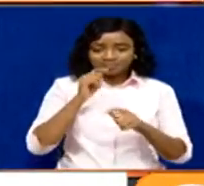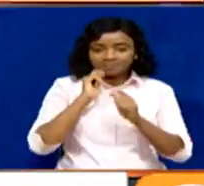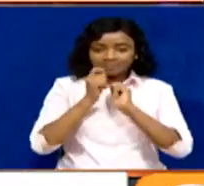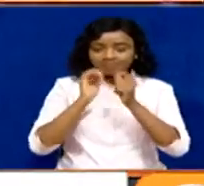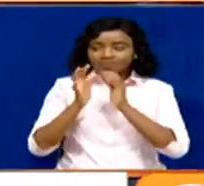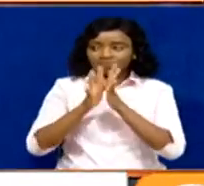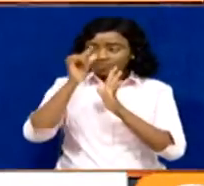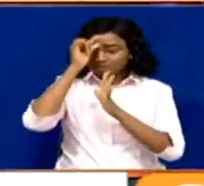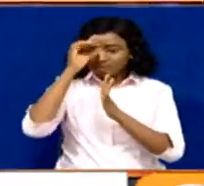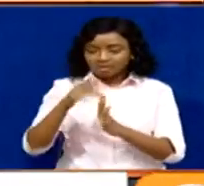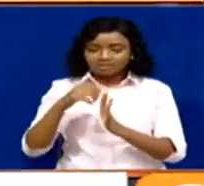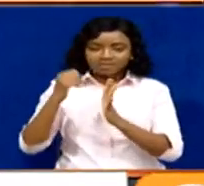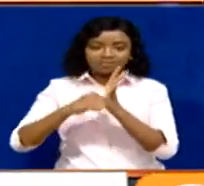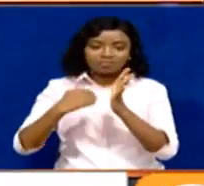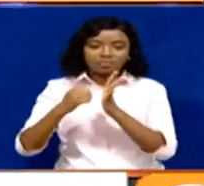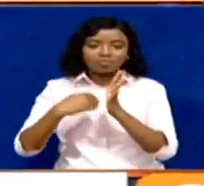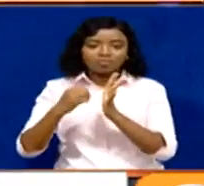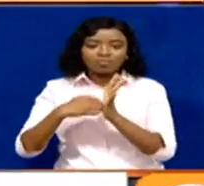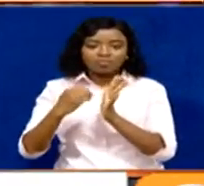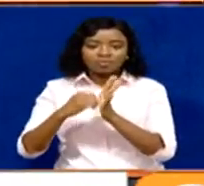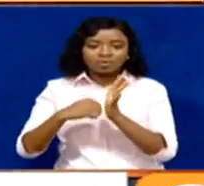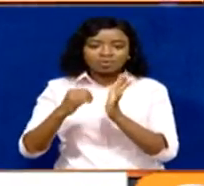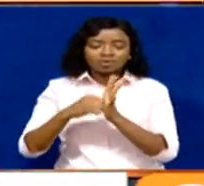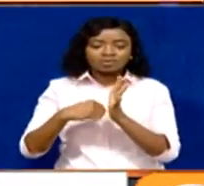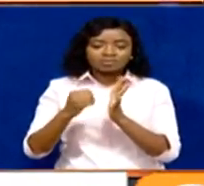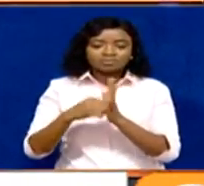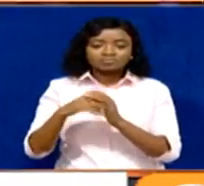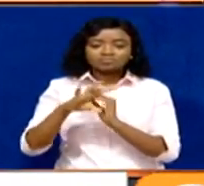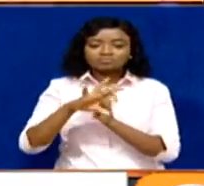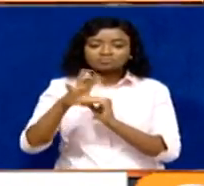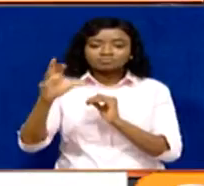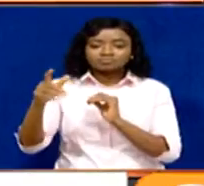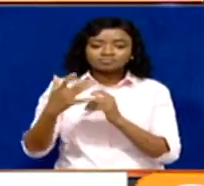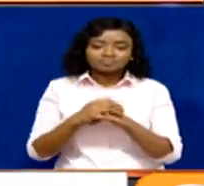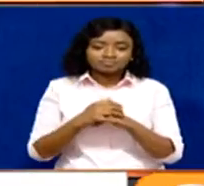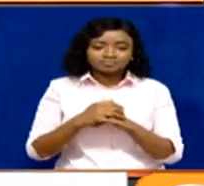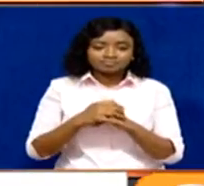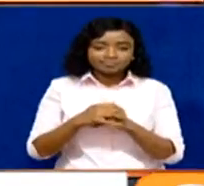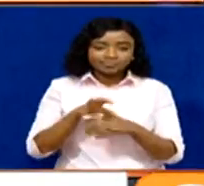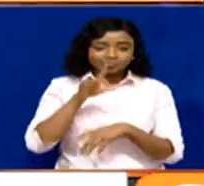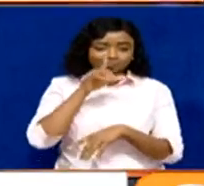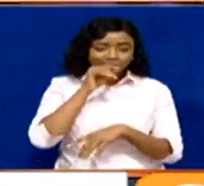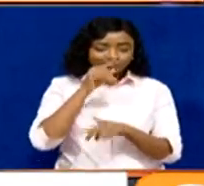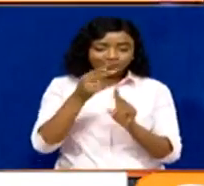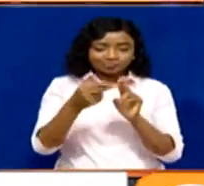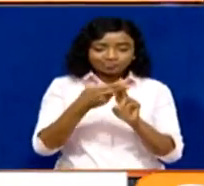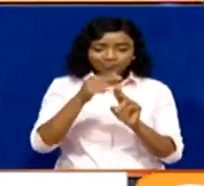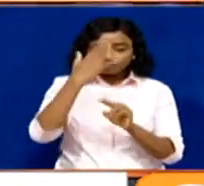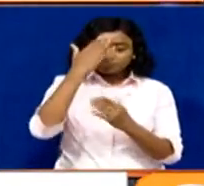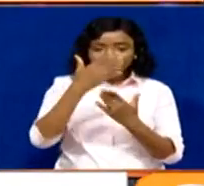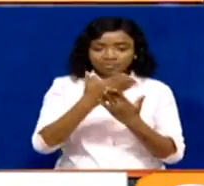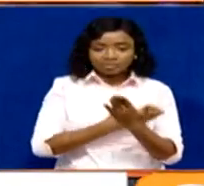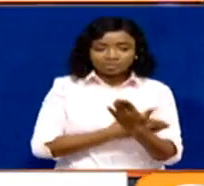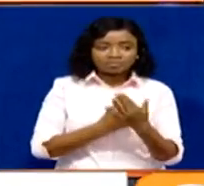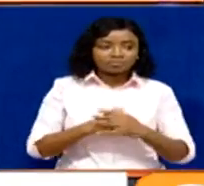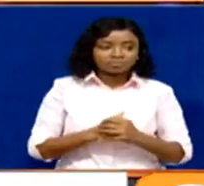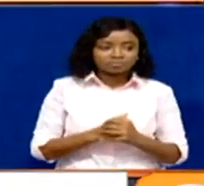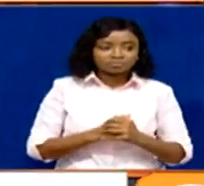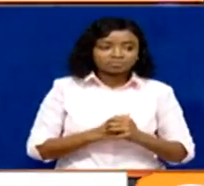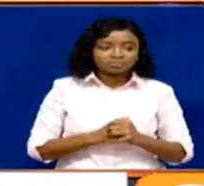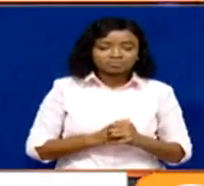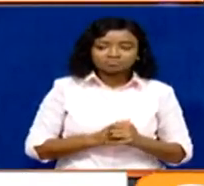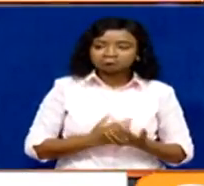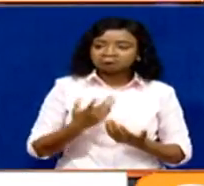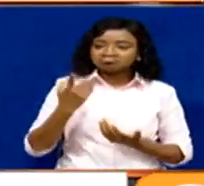Makueni County. You can use the hashtag Monday Report. Send a Trevor Mbidi at Citizen TV Kenya. We'll pose those questions to him. He has decided to drop out of